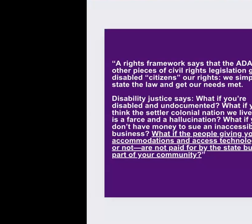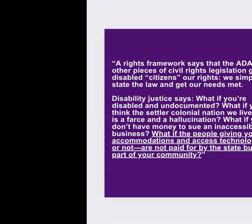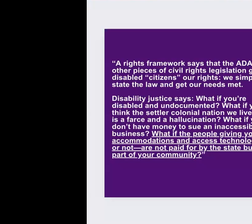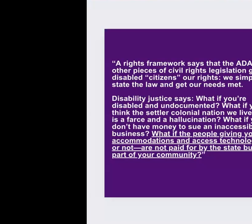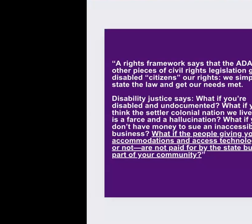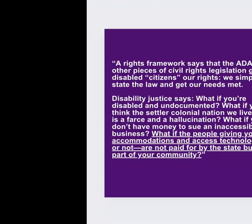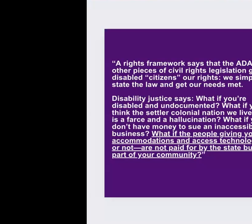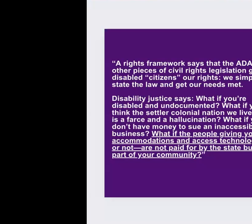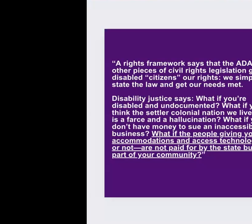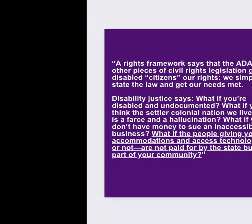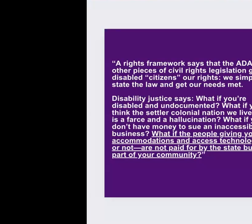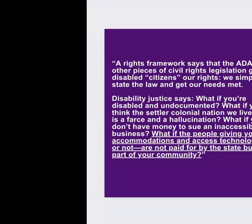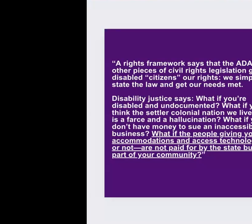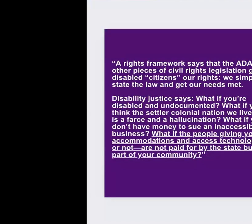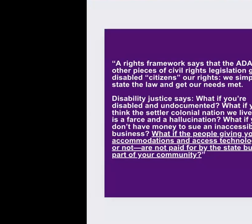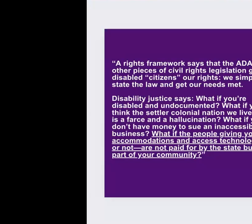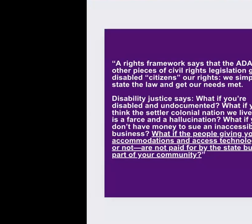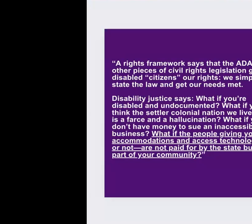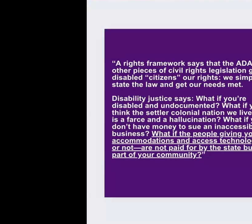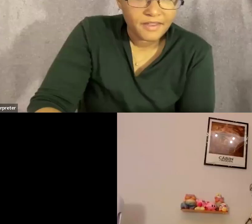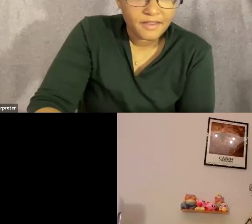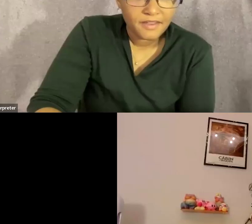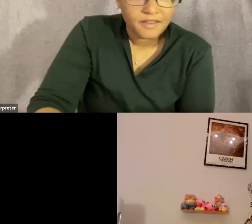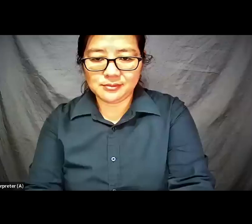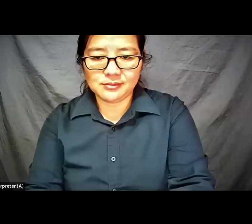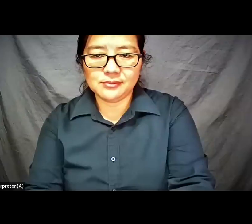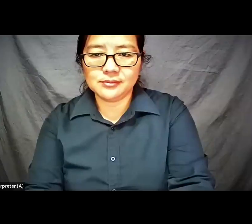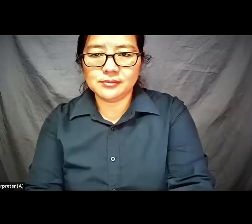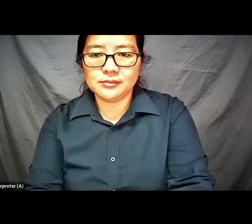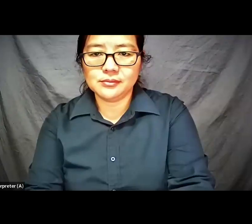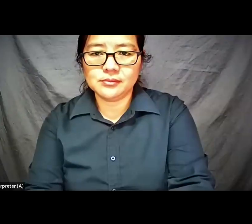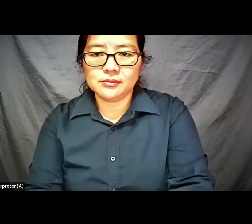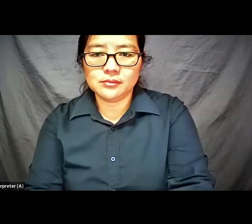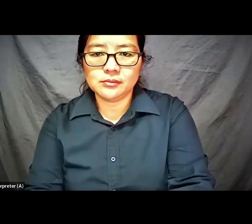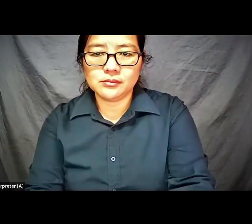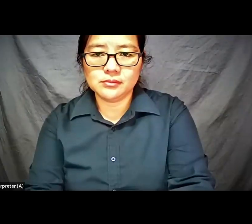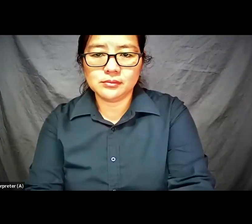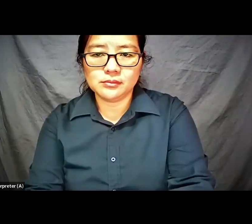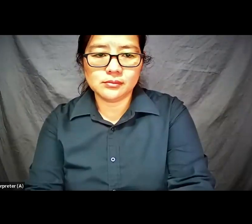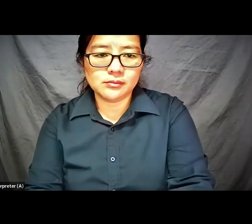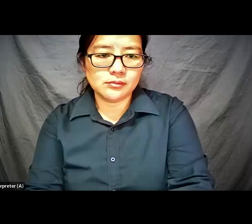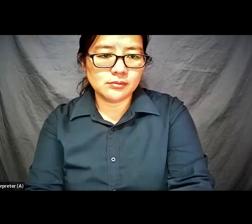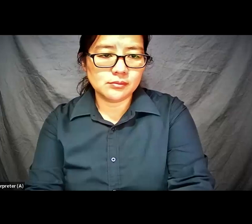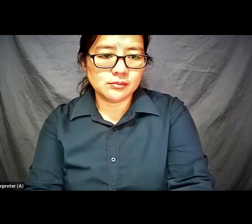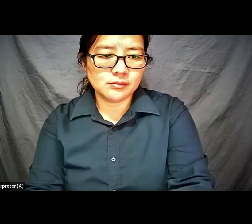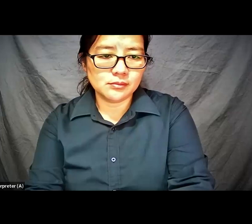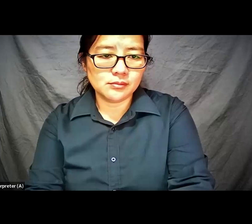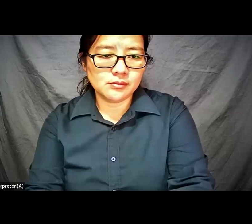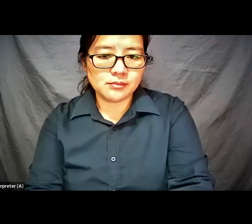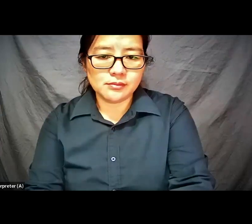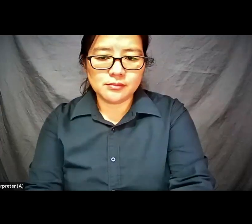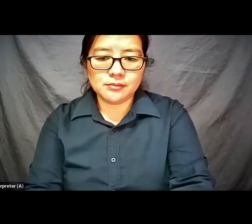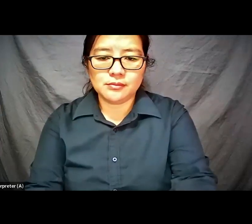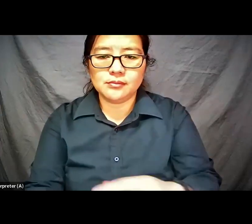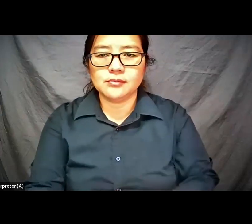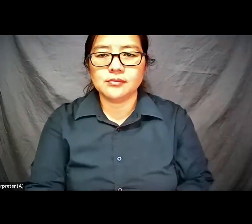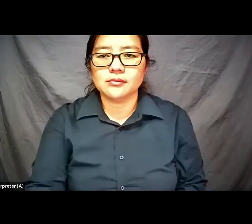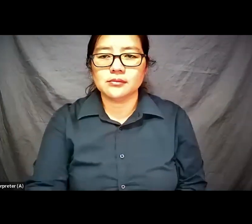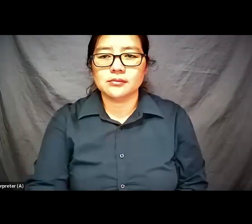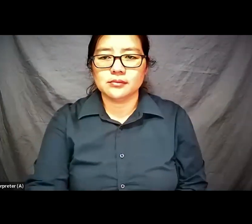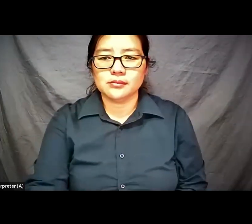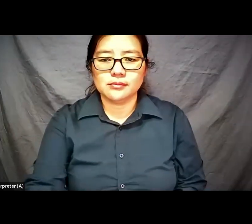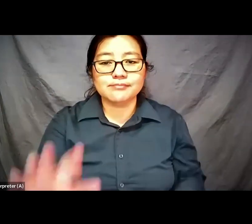legislation give disabled citizens, quote, our rights. We simply state the law and get our needs met. Disability